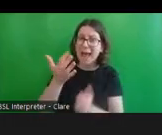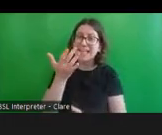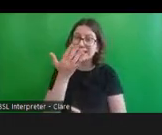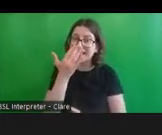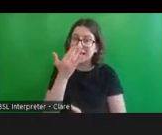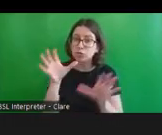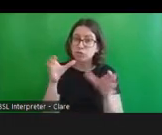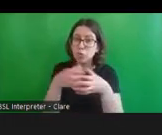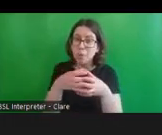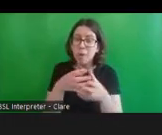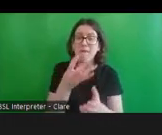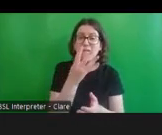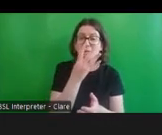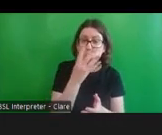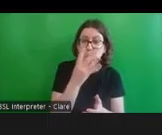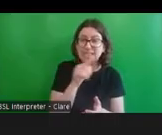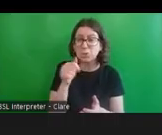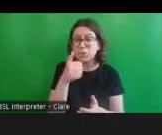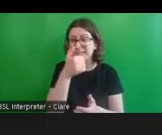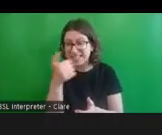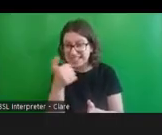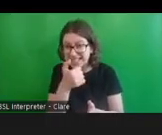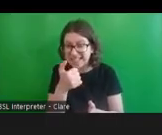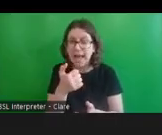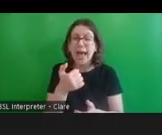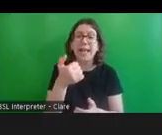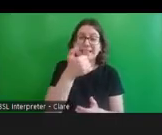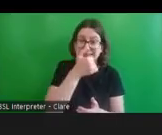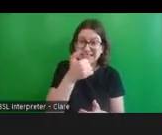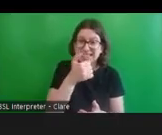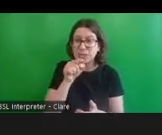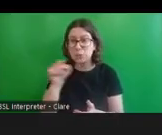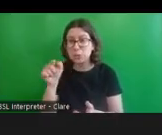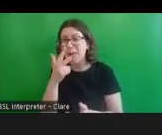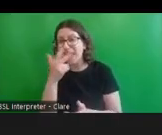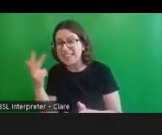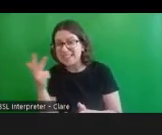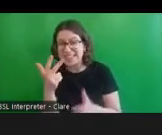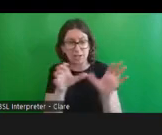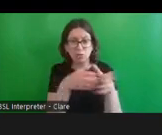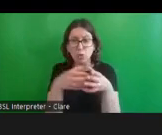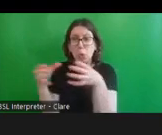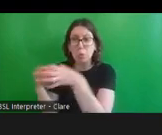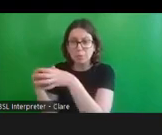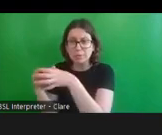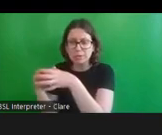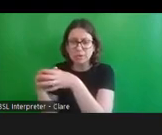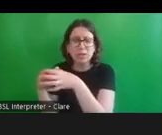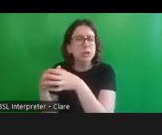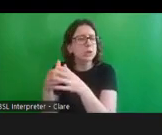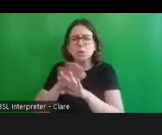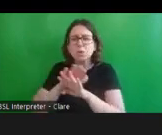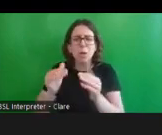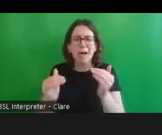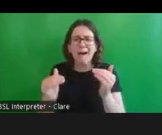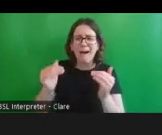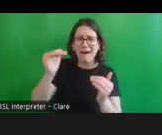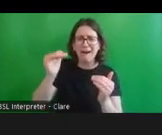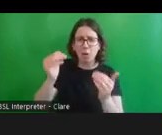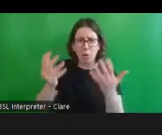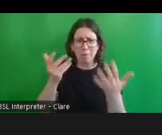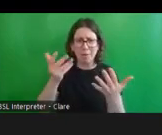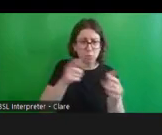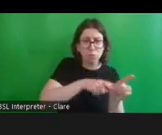to 16 and 16 to 18 age group. Now, it's still not as high as that younger age group, but actually we are seeing